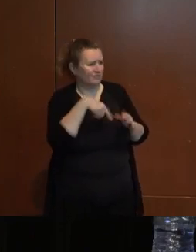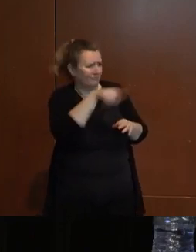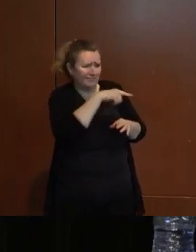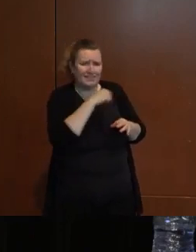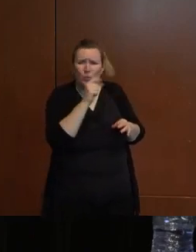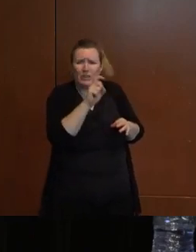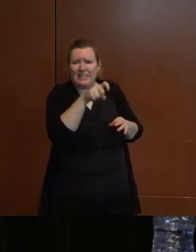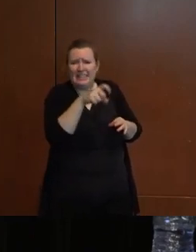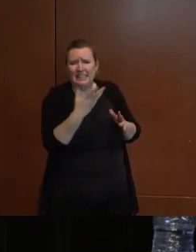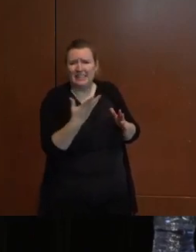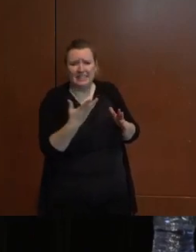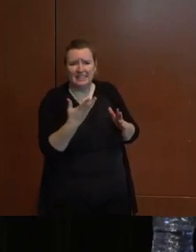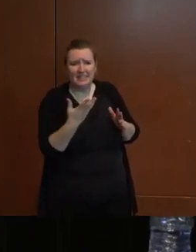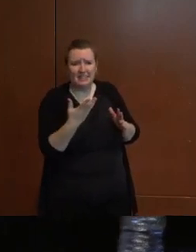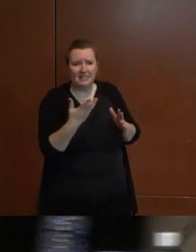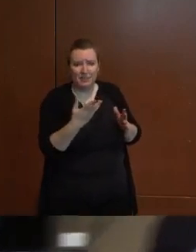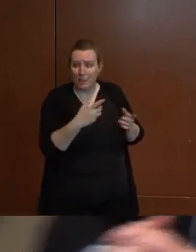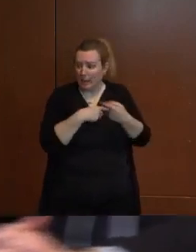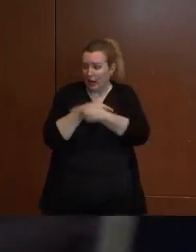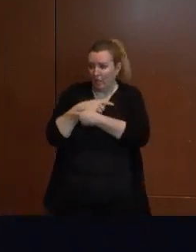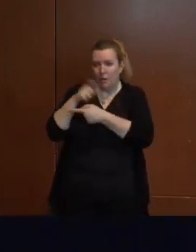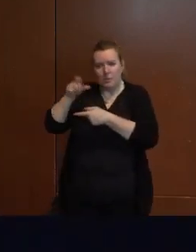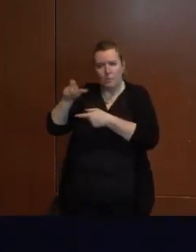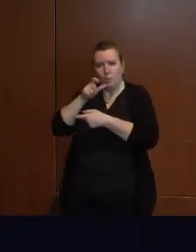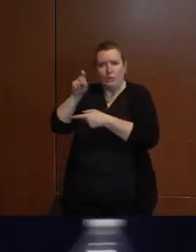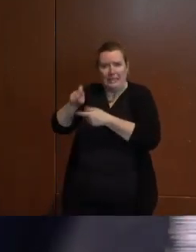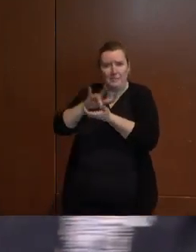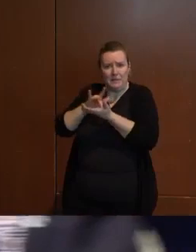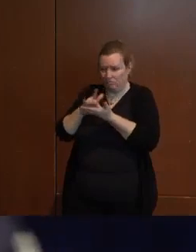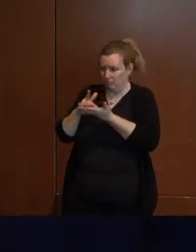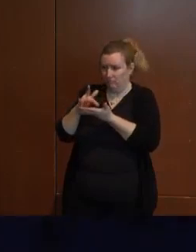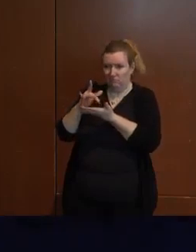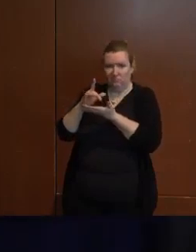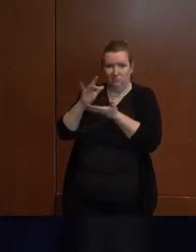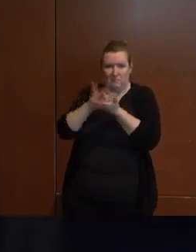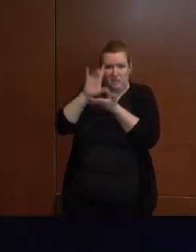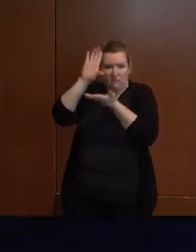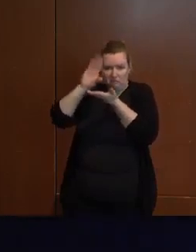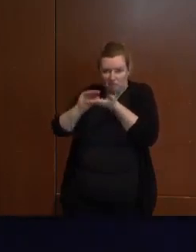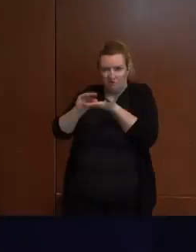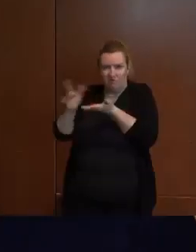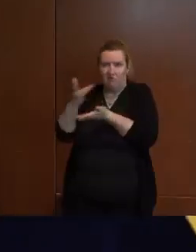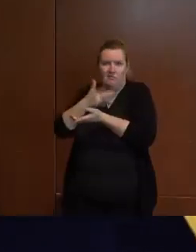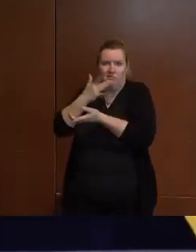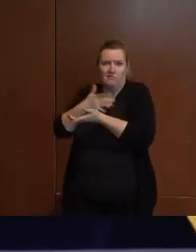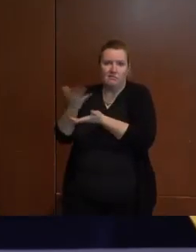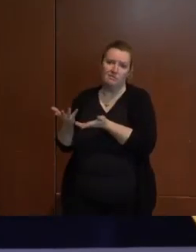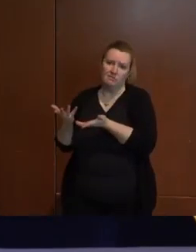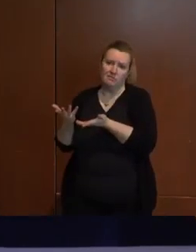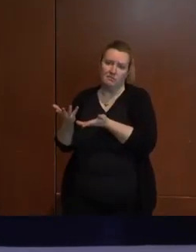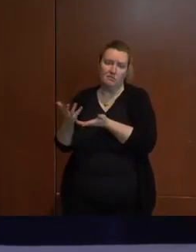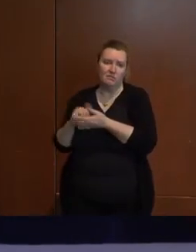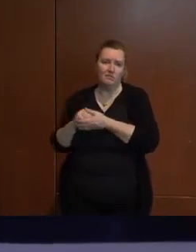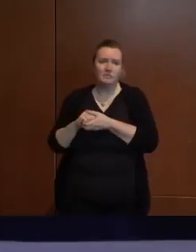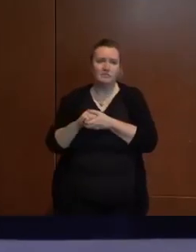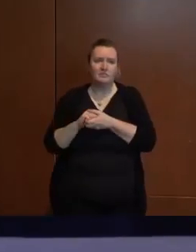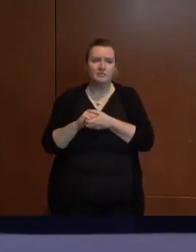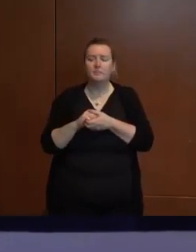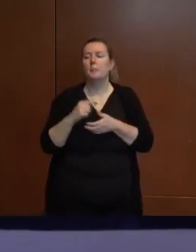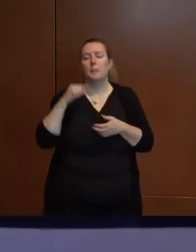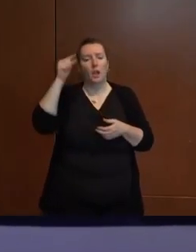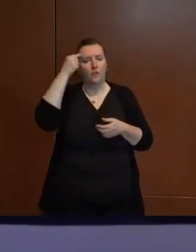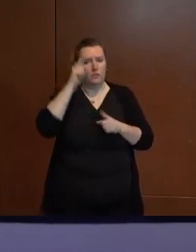supplies. Nikita, I want to come back to one thing, though, that I do want to say about a group of folks that are